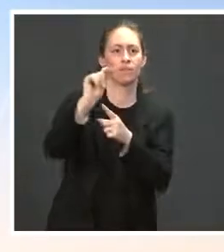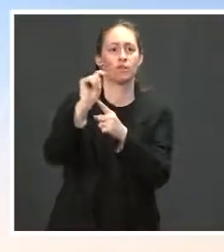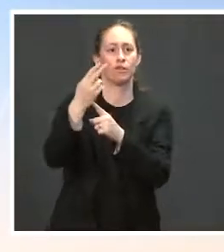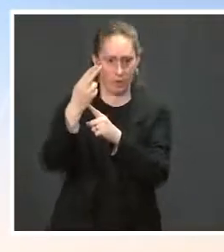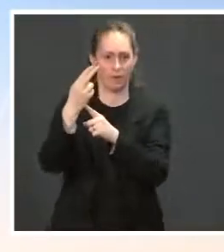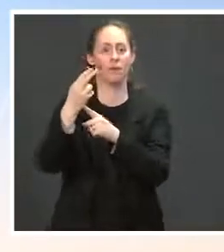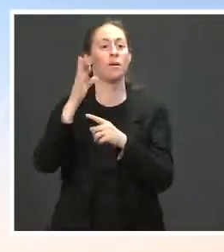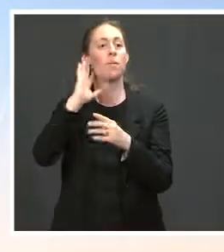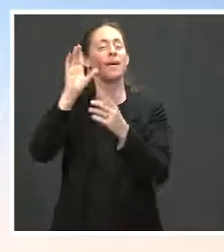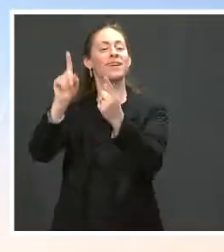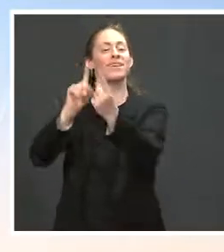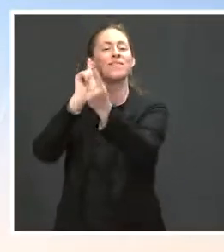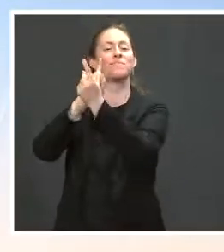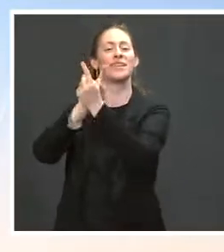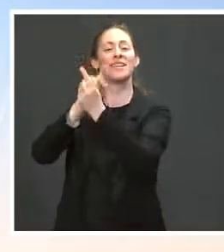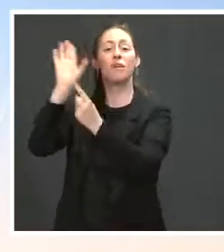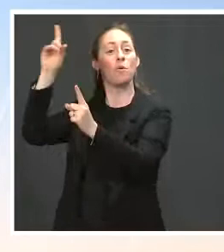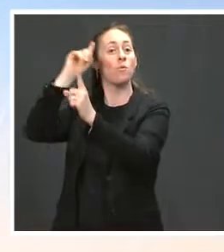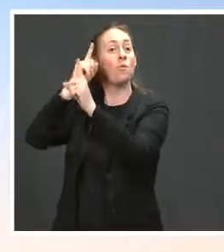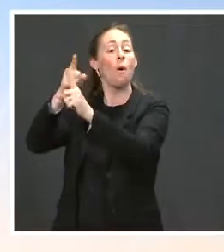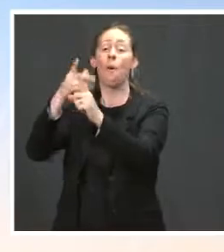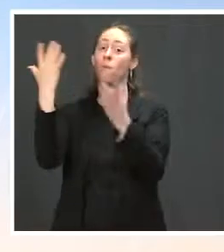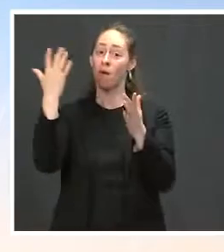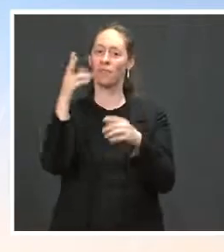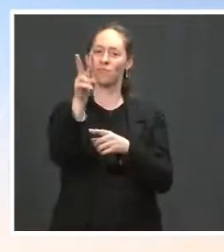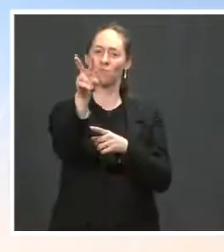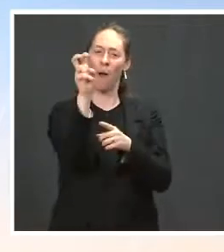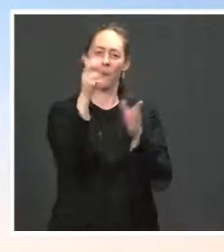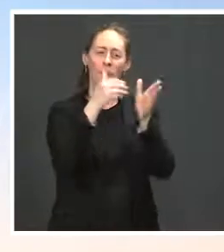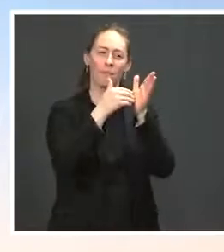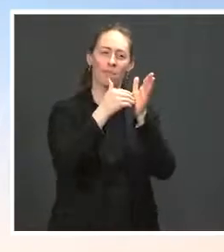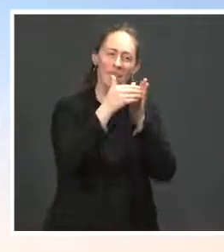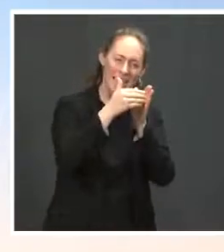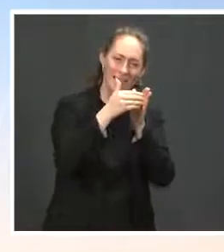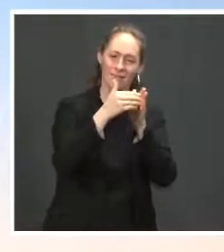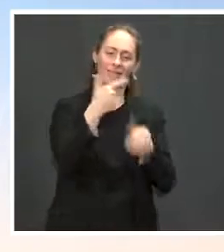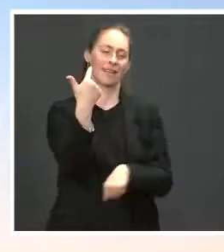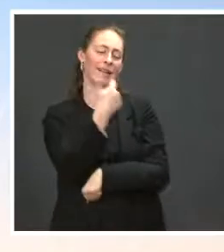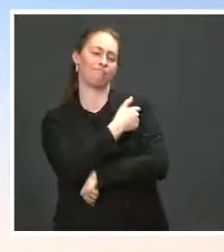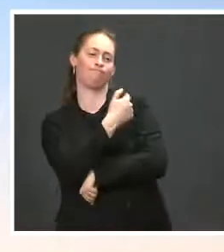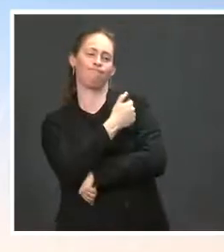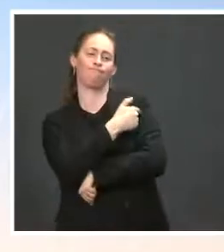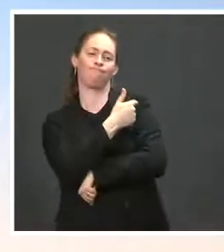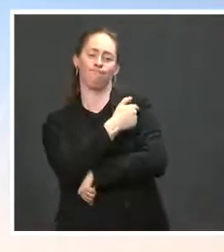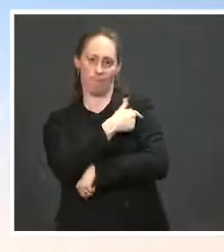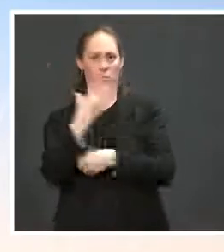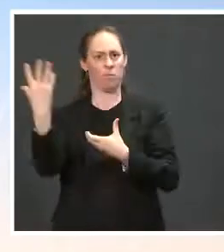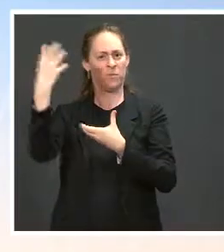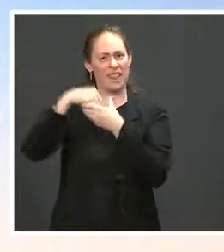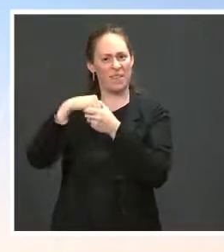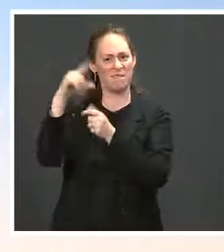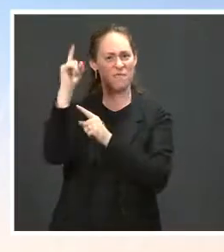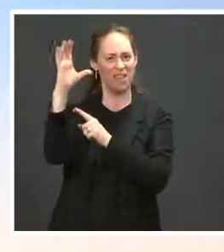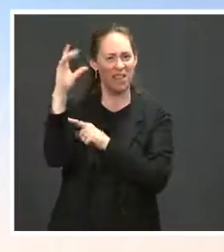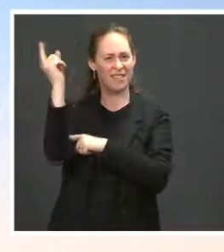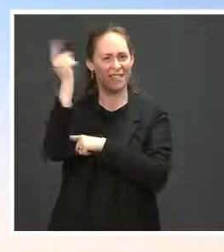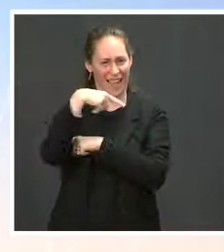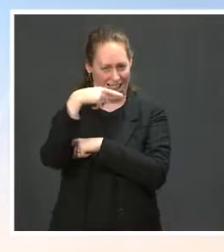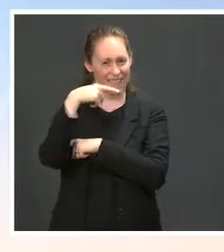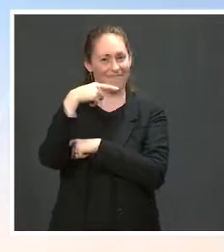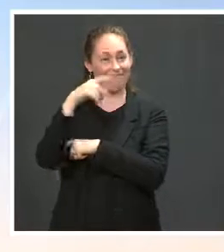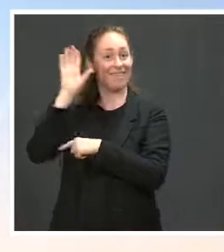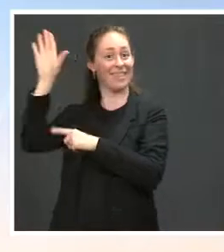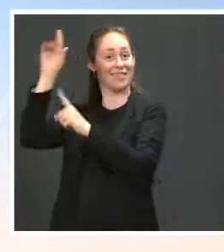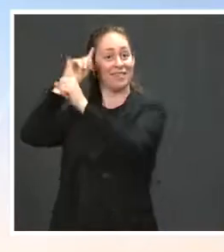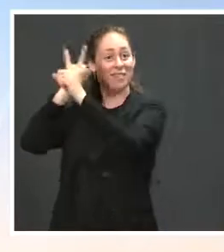200 million shots administered in 100 days, or under 100 days, I should say, a goal he doubled after meeting his original goal